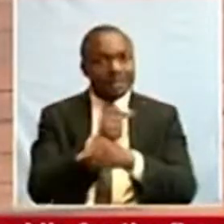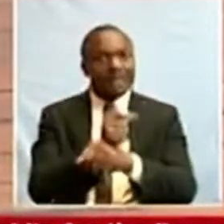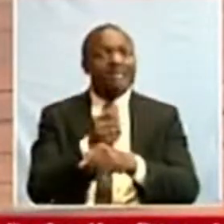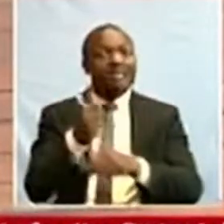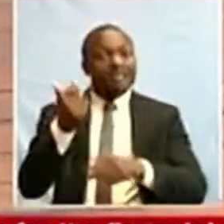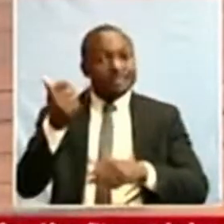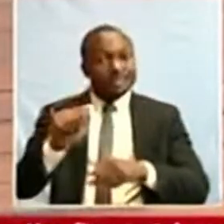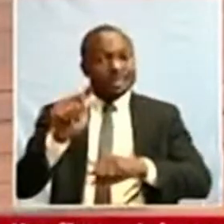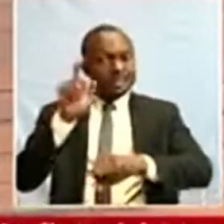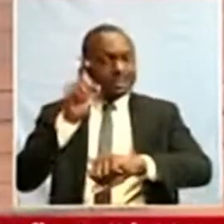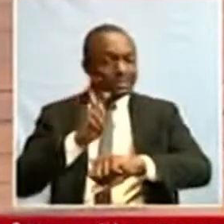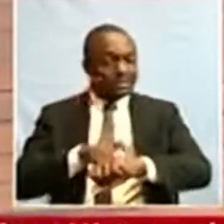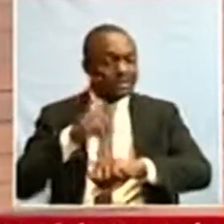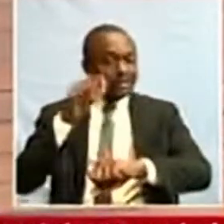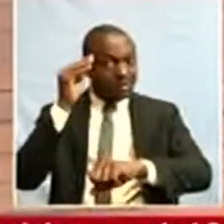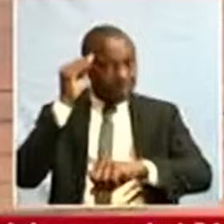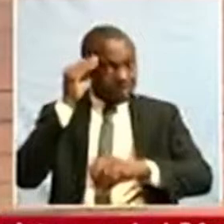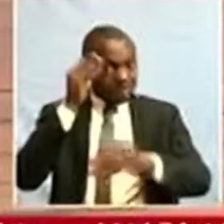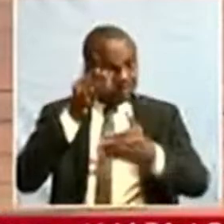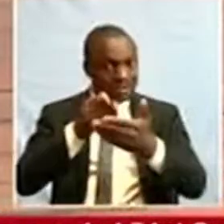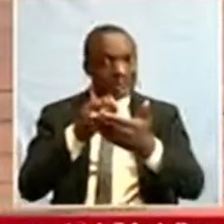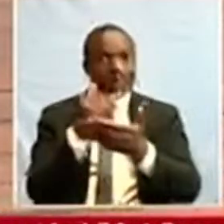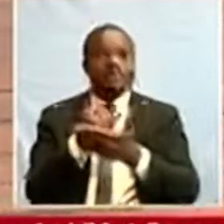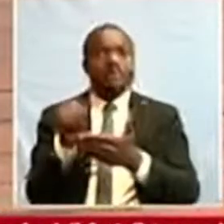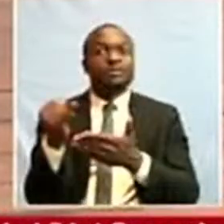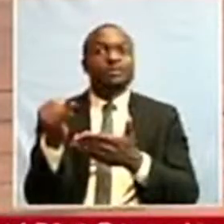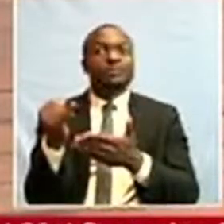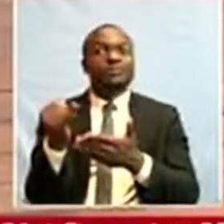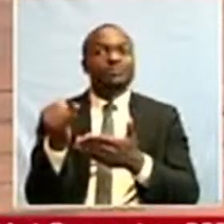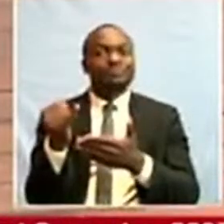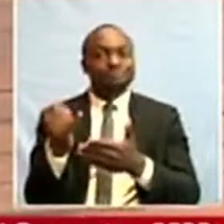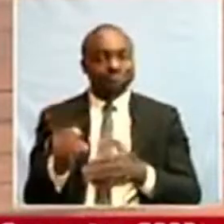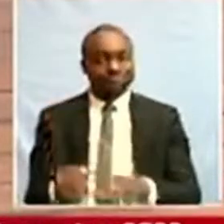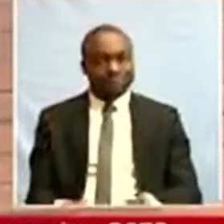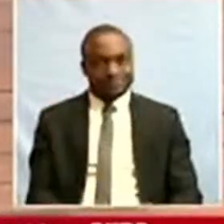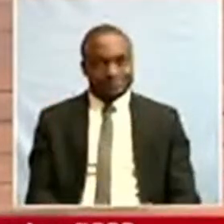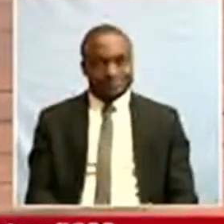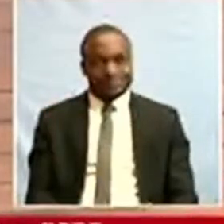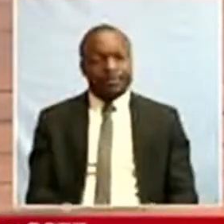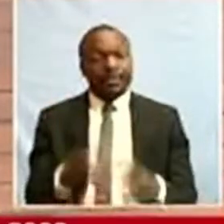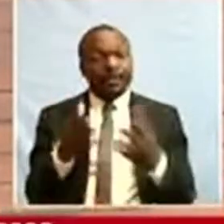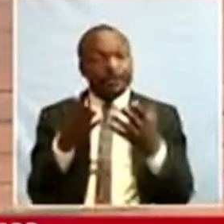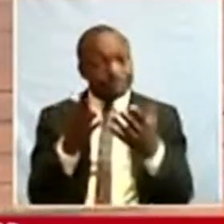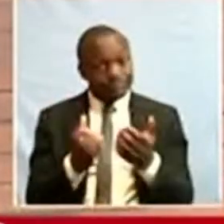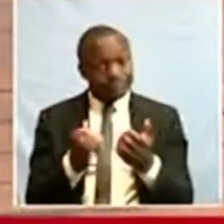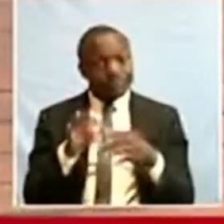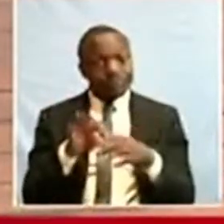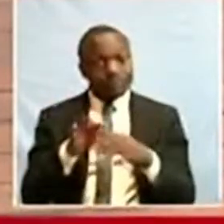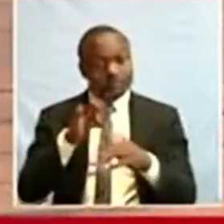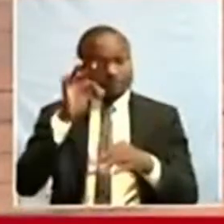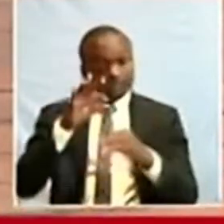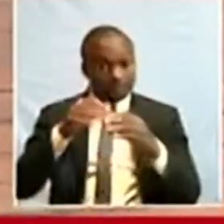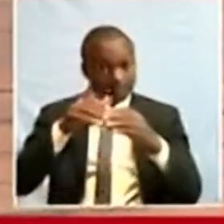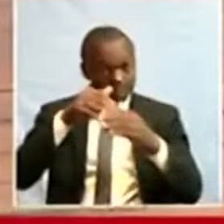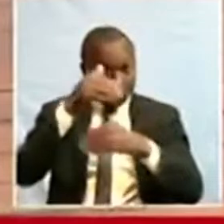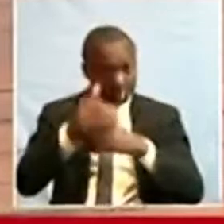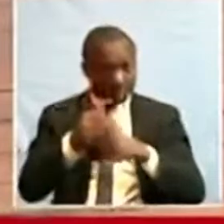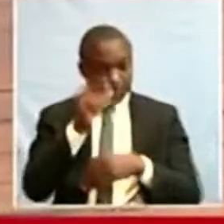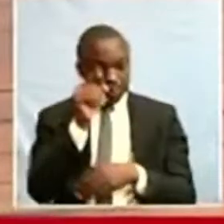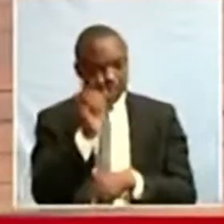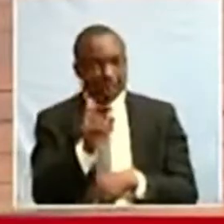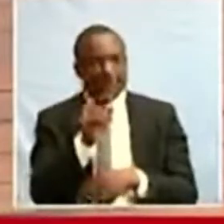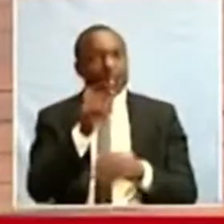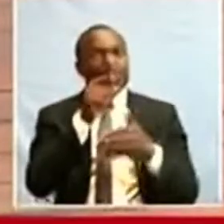because they know that this is an issue at hand. So I want to find out from you what was